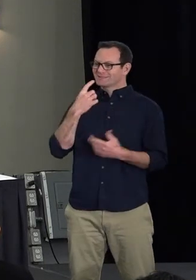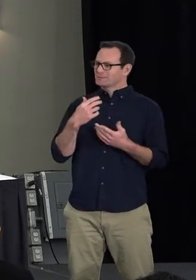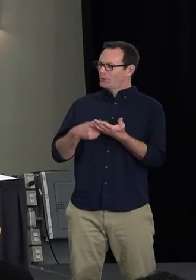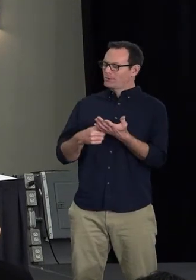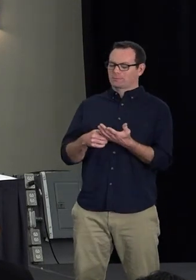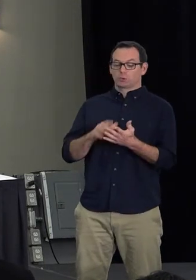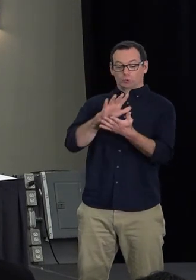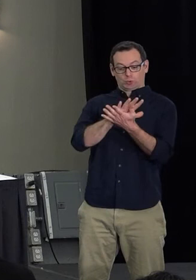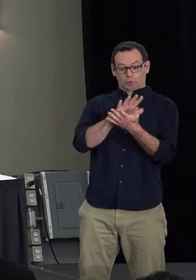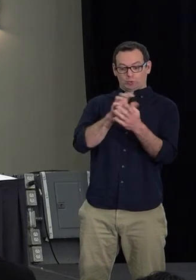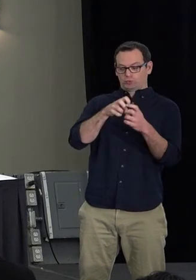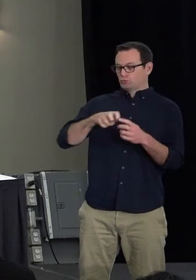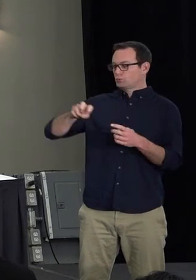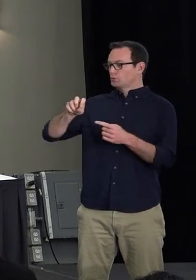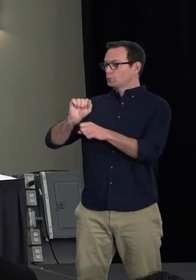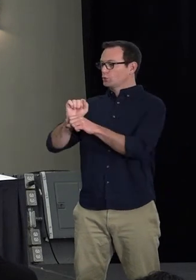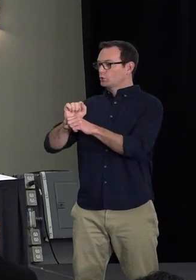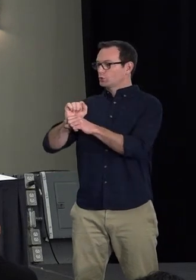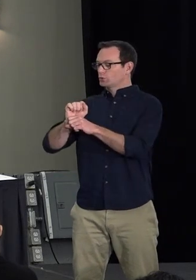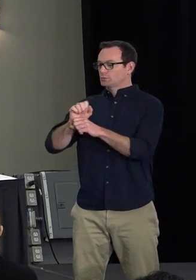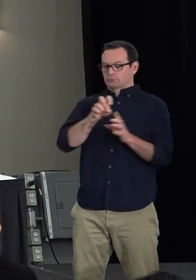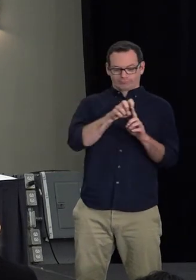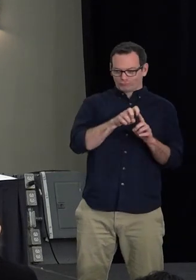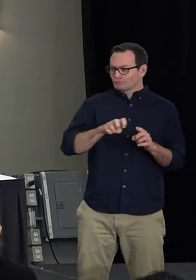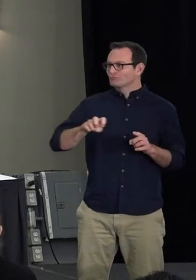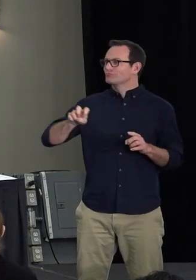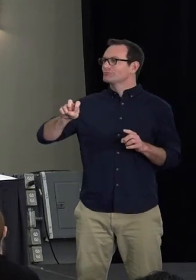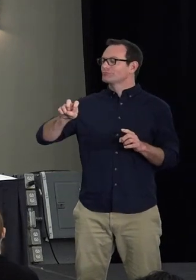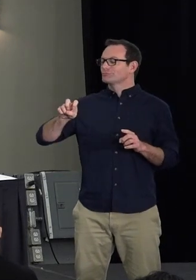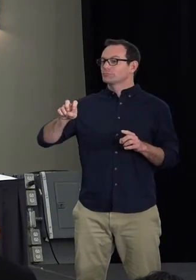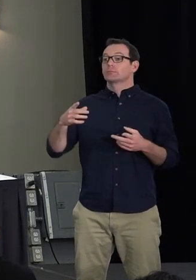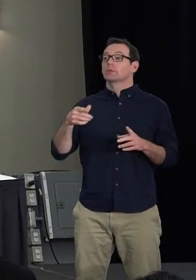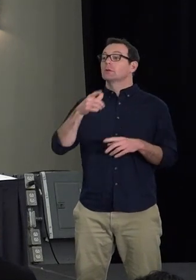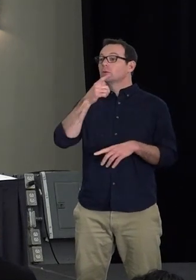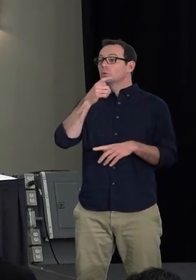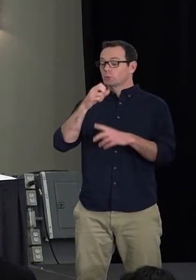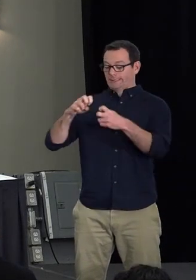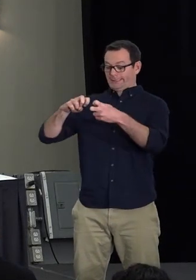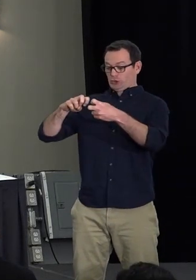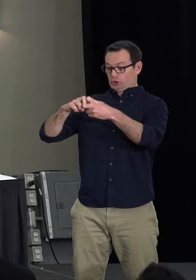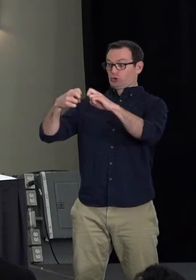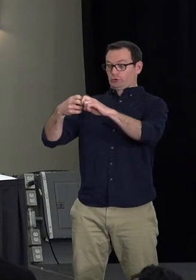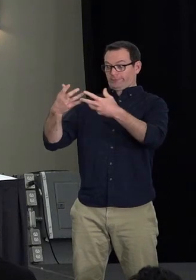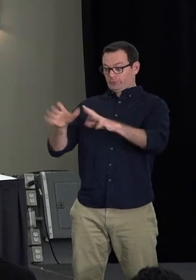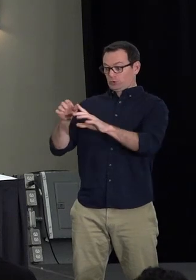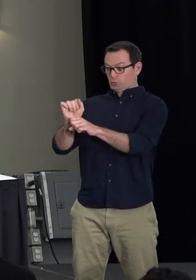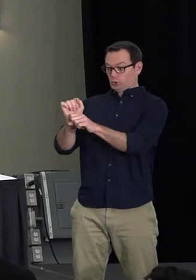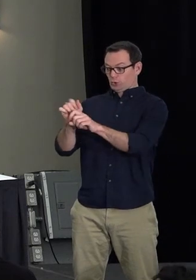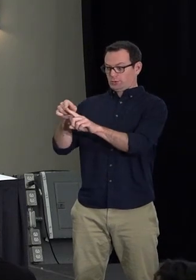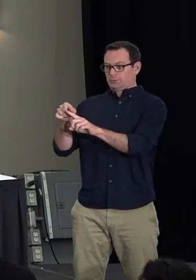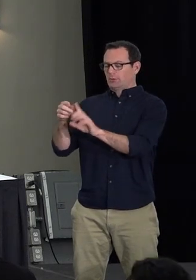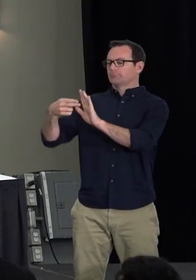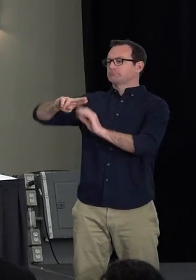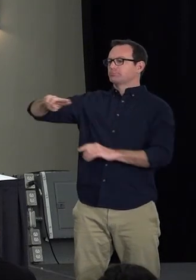work. Injured workers are often deemed as employable.